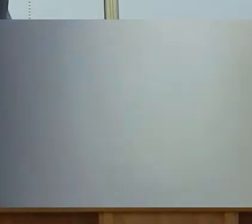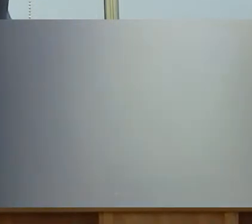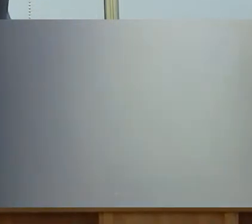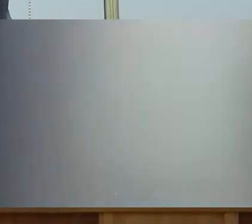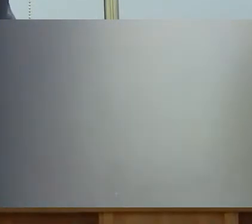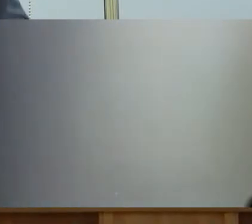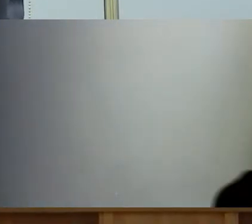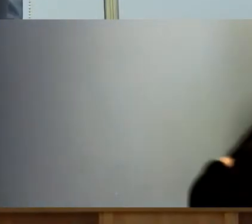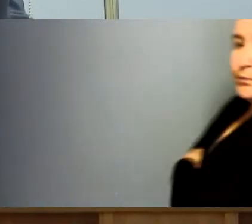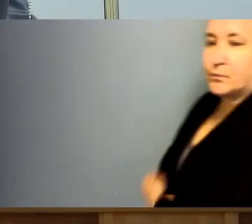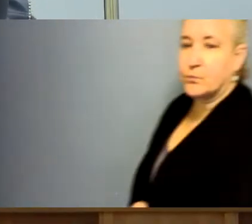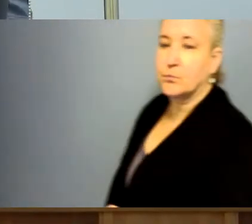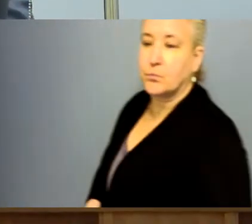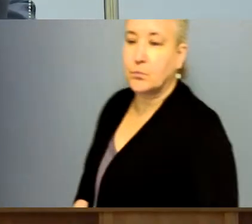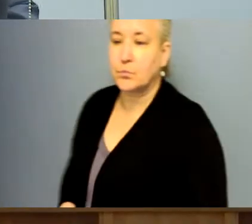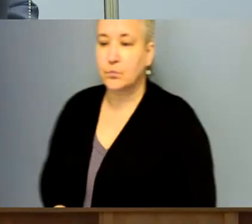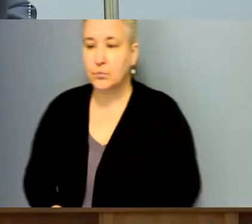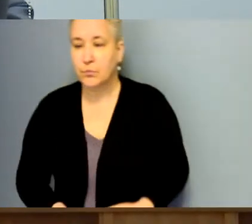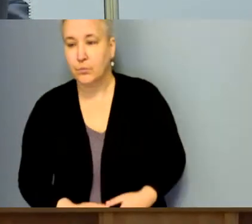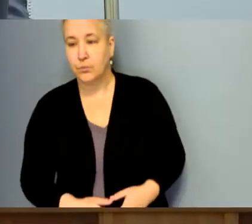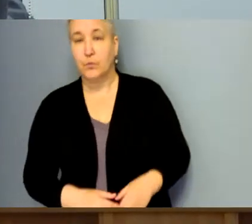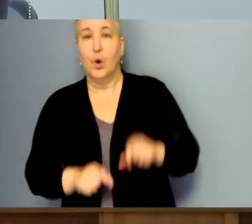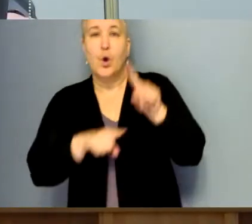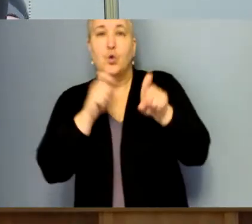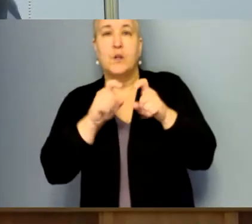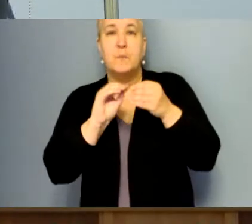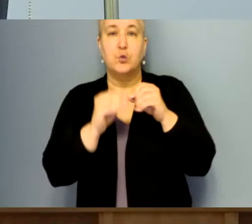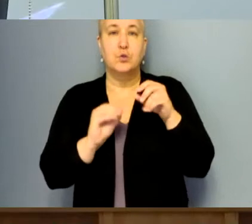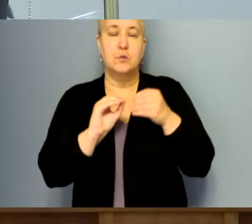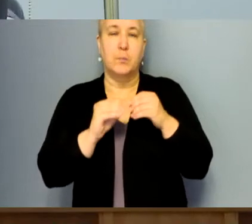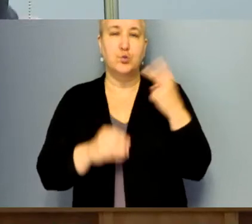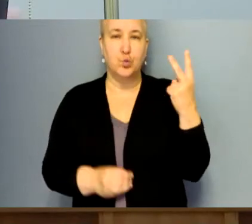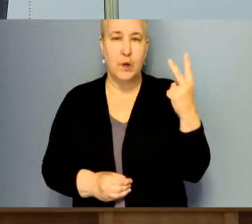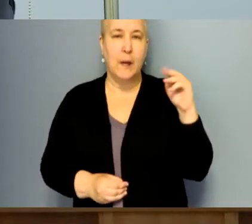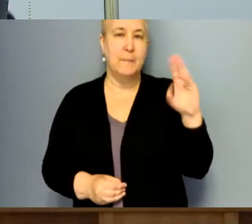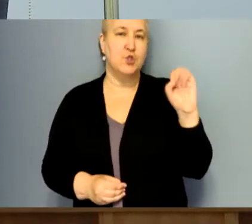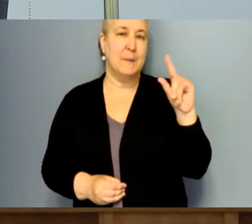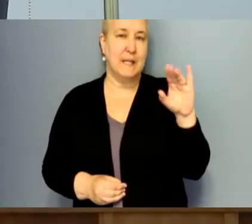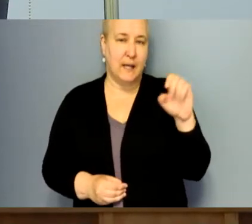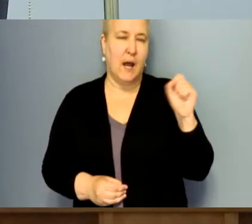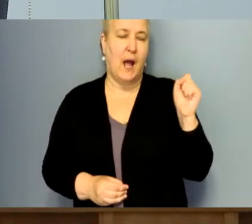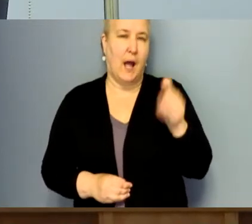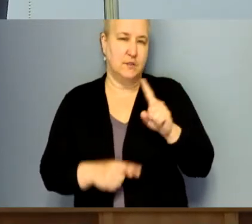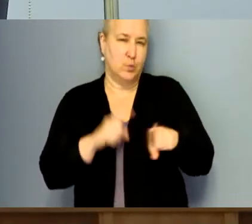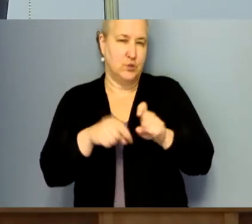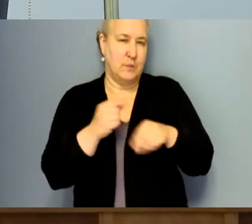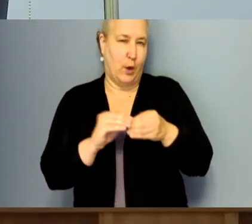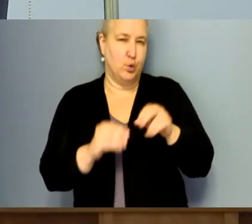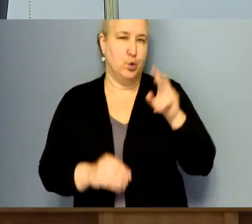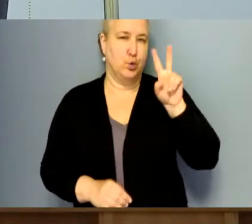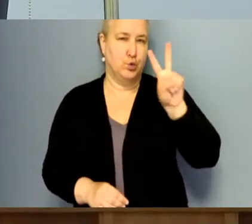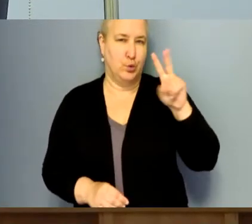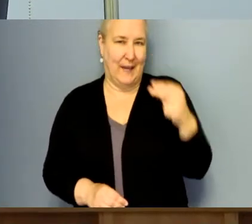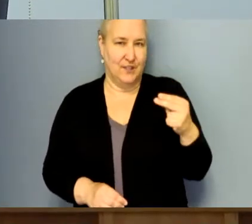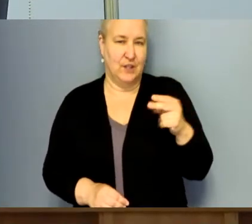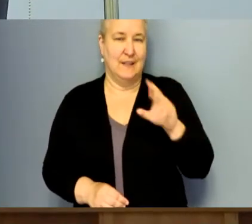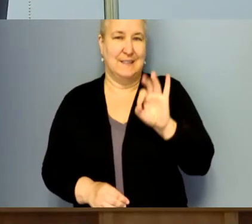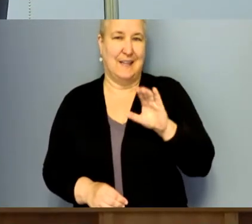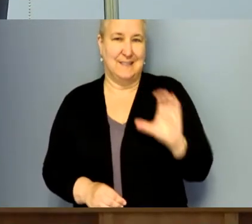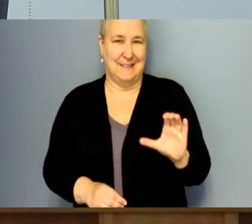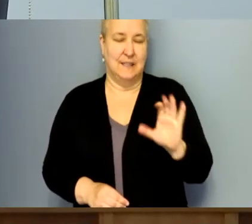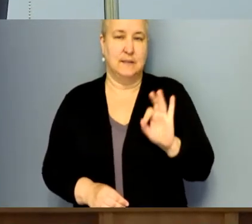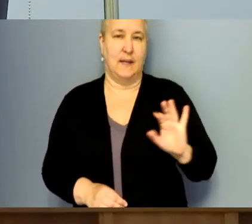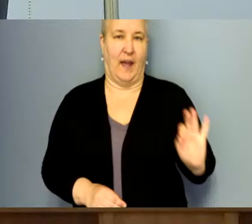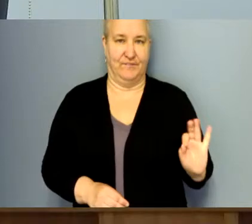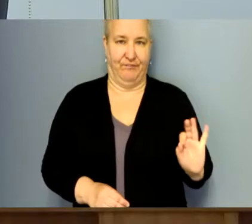A couple questions about well, actually, Mr. McLean asked questions about 2H9C, 9F, asking